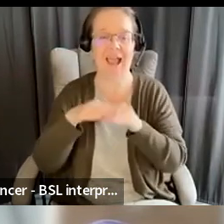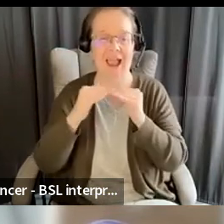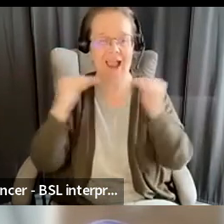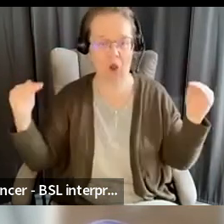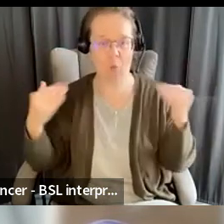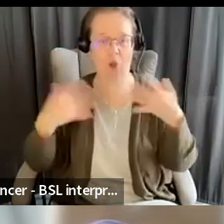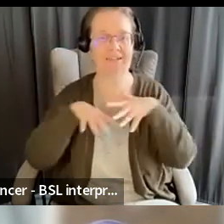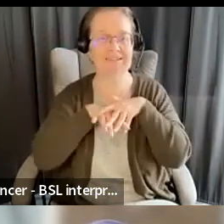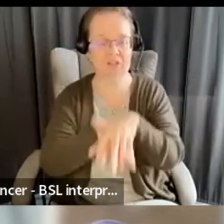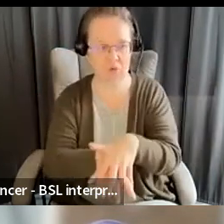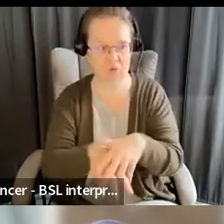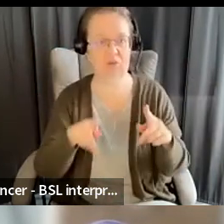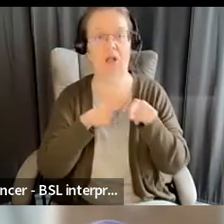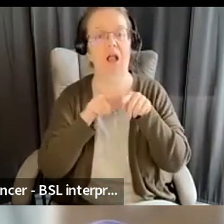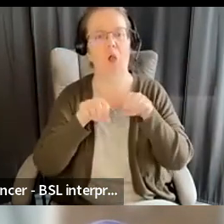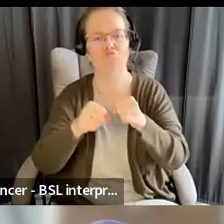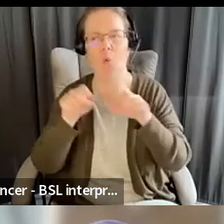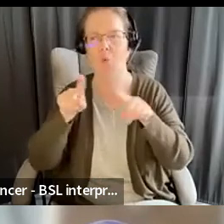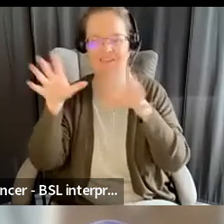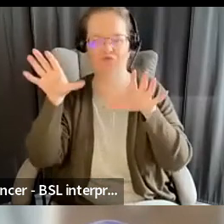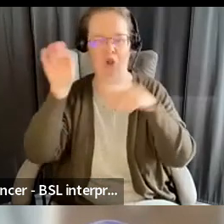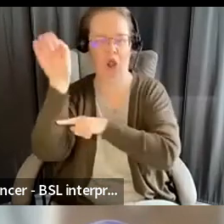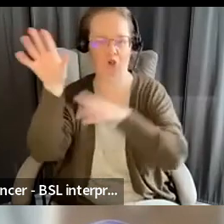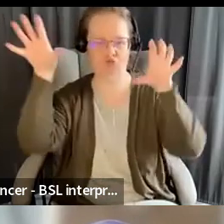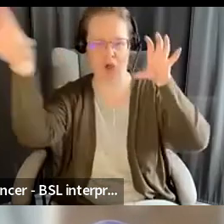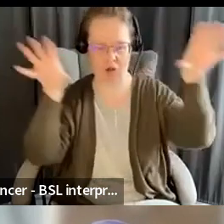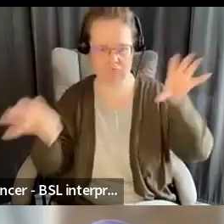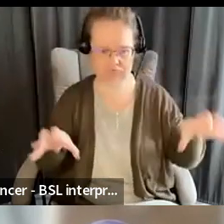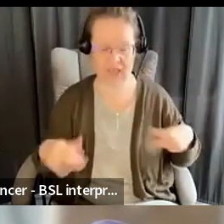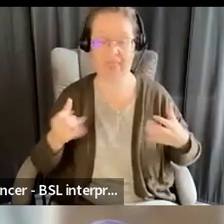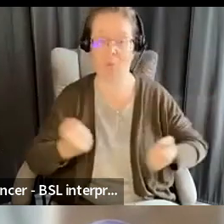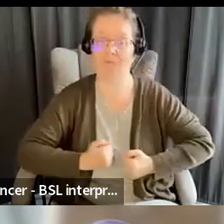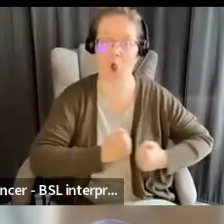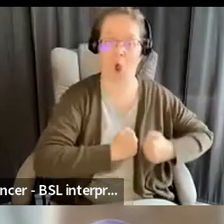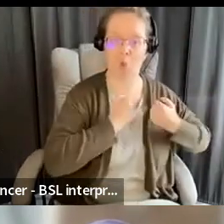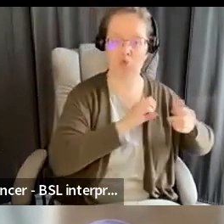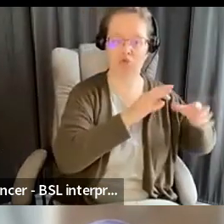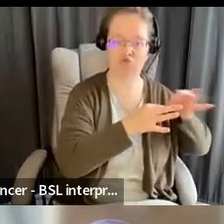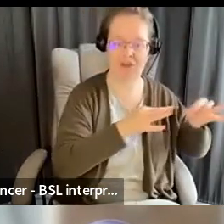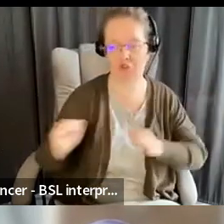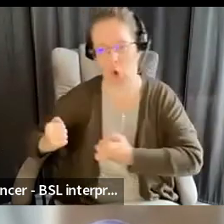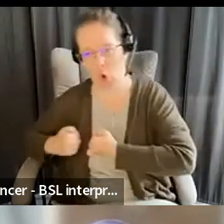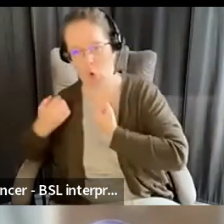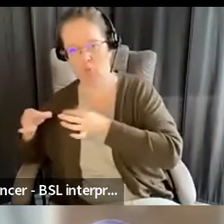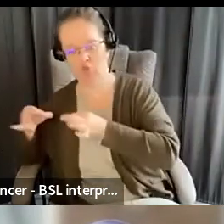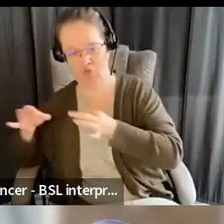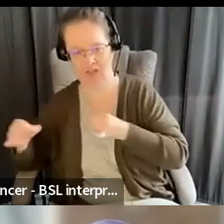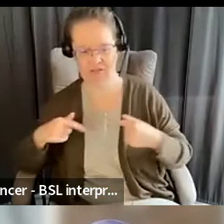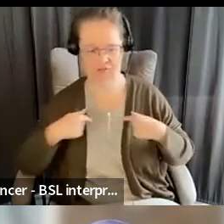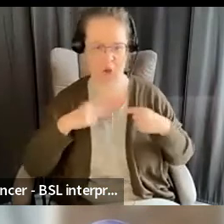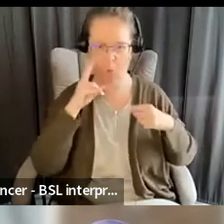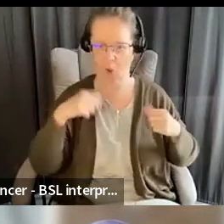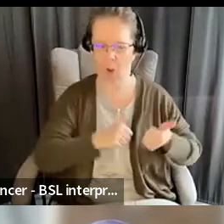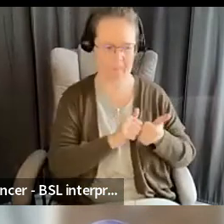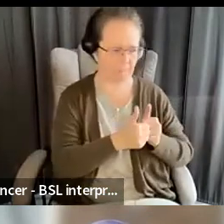down into different countries across the globe. And then we form our own strategy. So we are looking at things like our